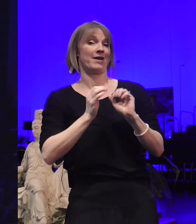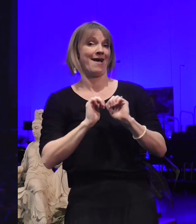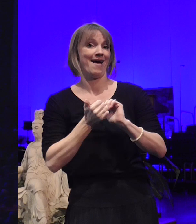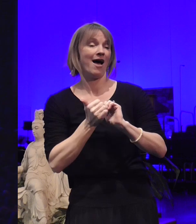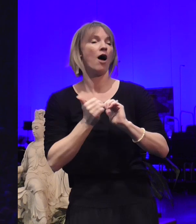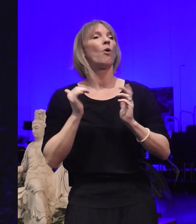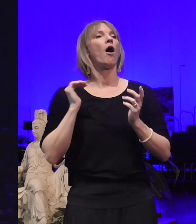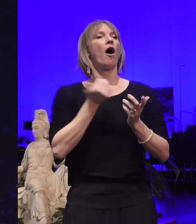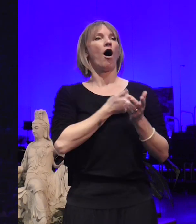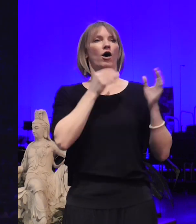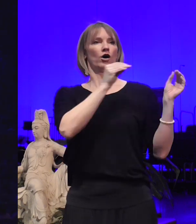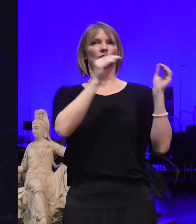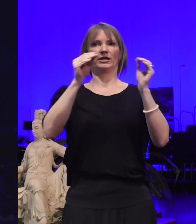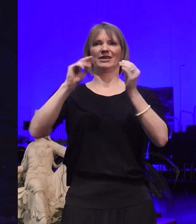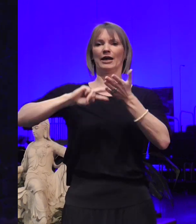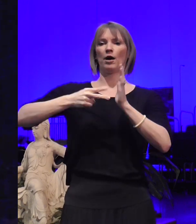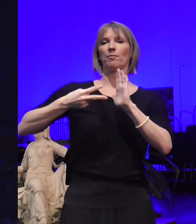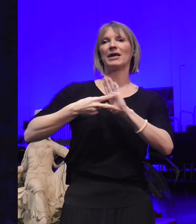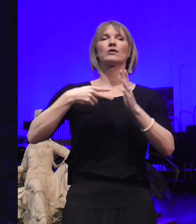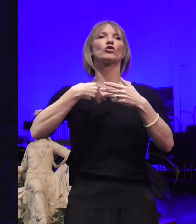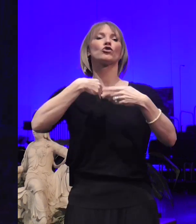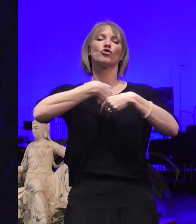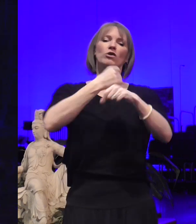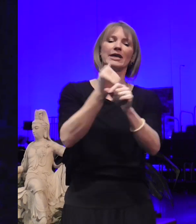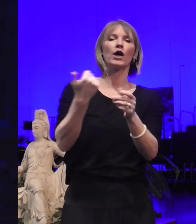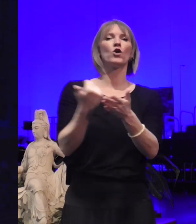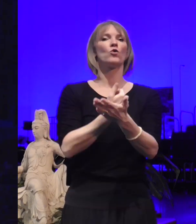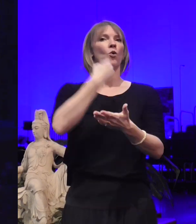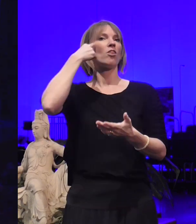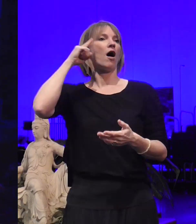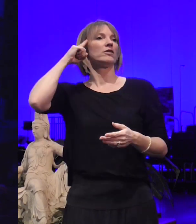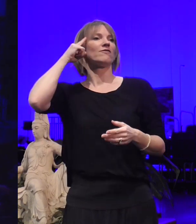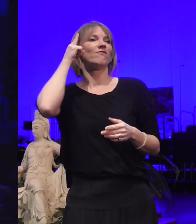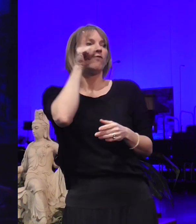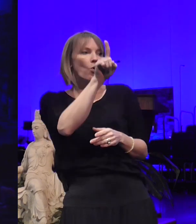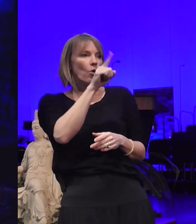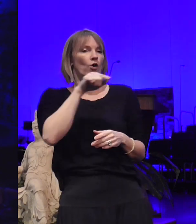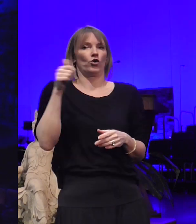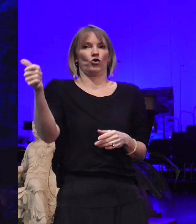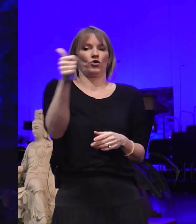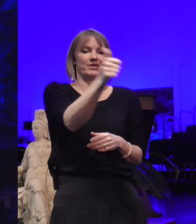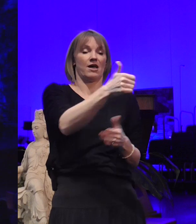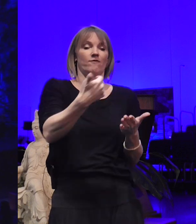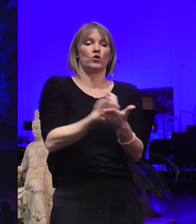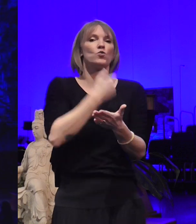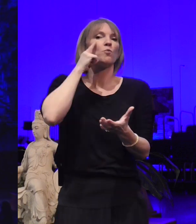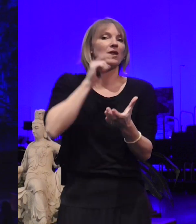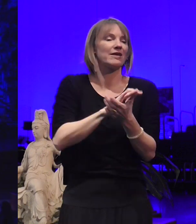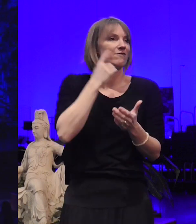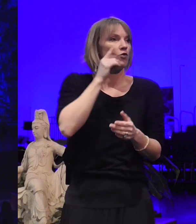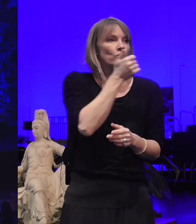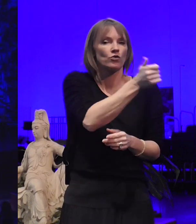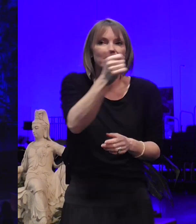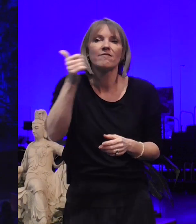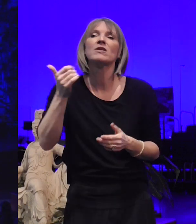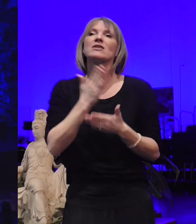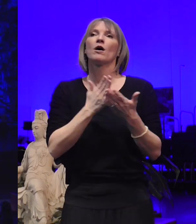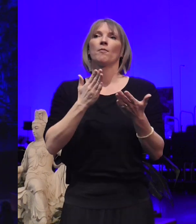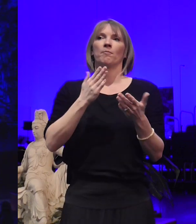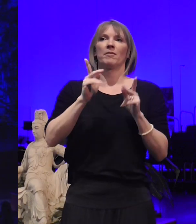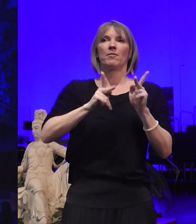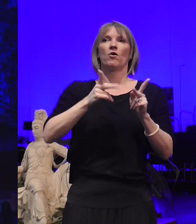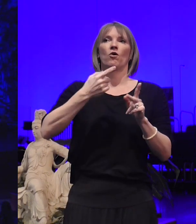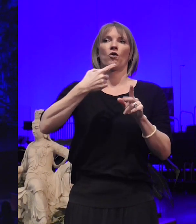charge of our teaching is to create new thoughts for yourself, new beliefs. And some people call us the religion